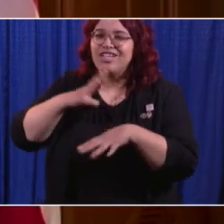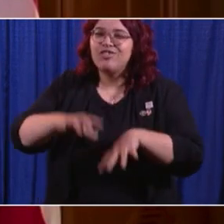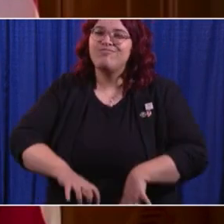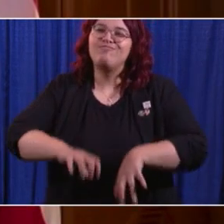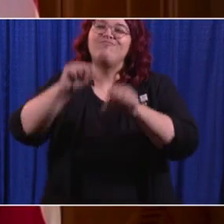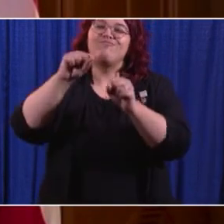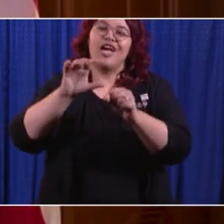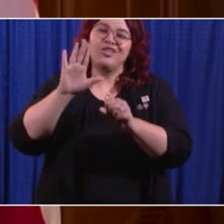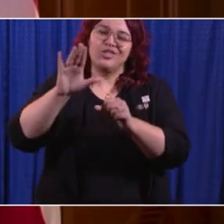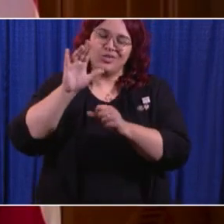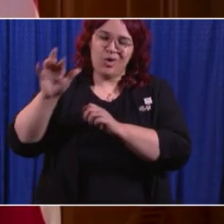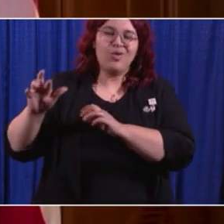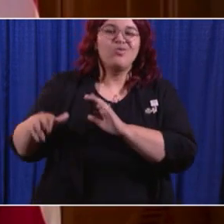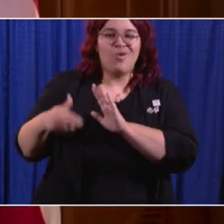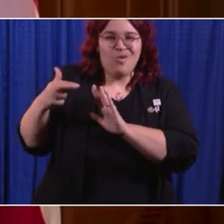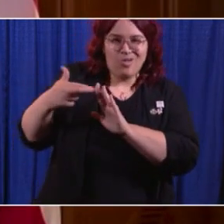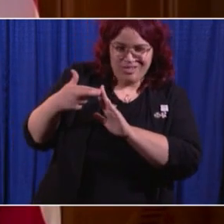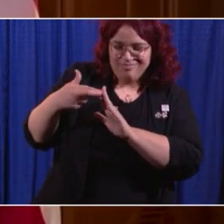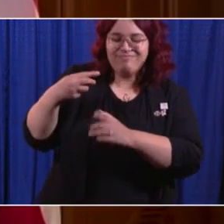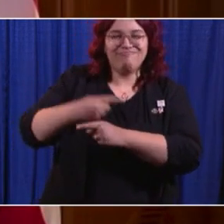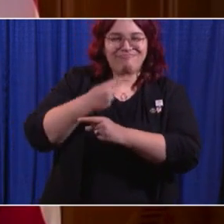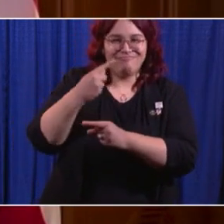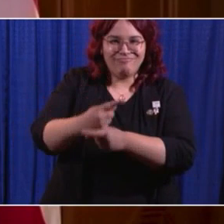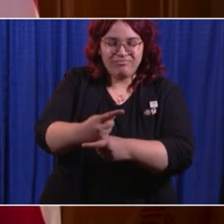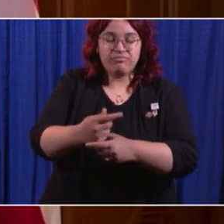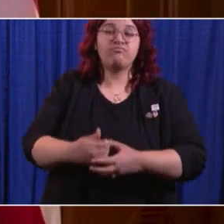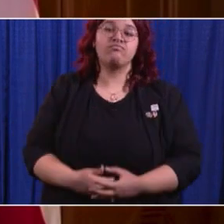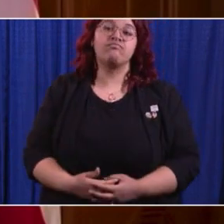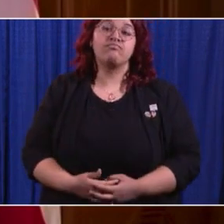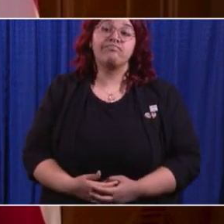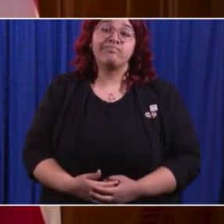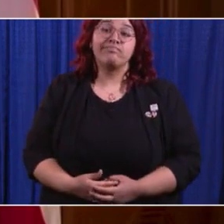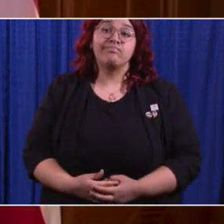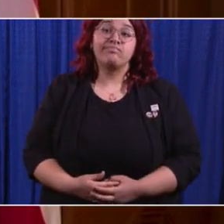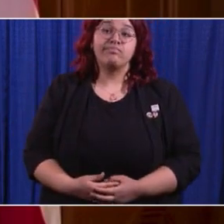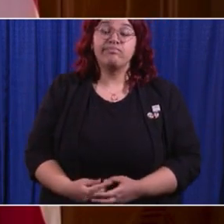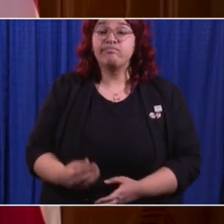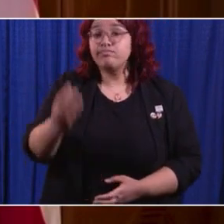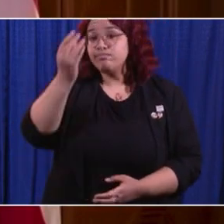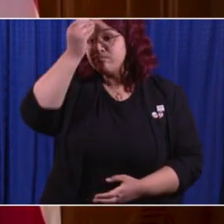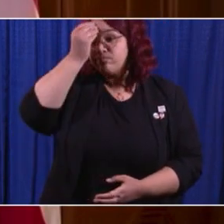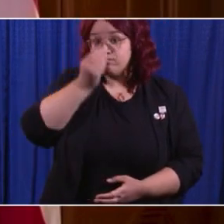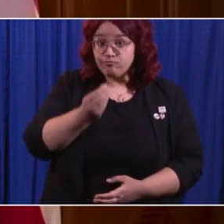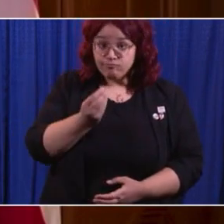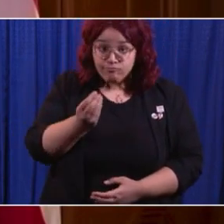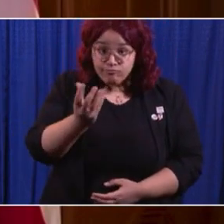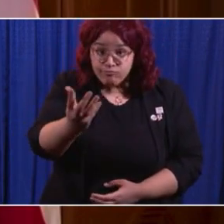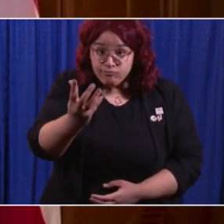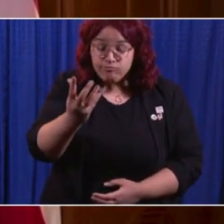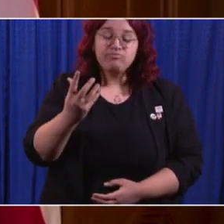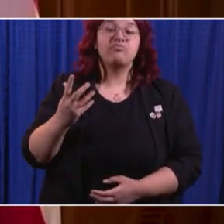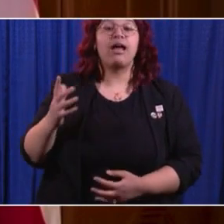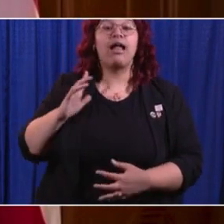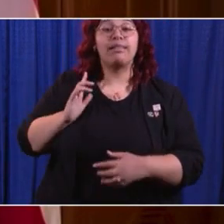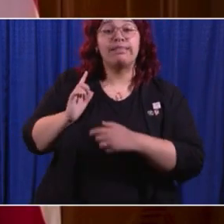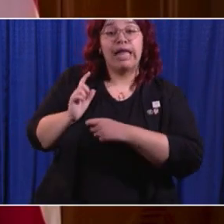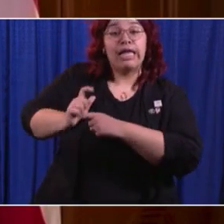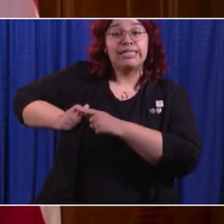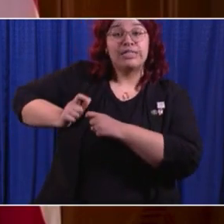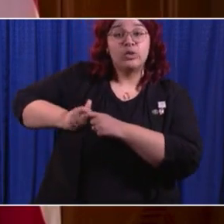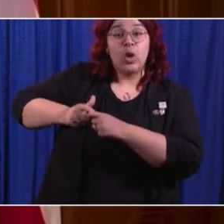the Latino community is on board. I hear from churches